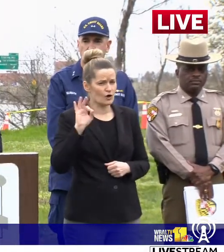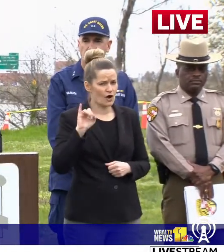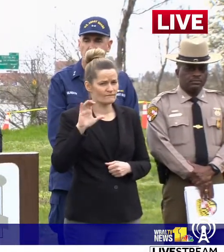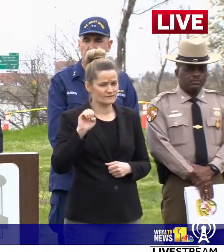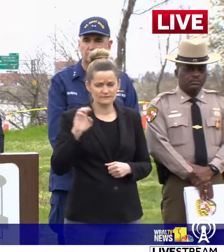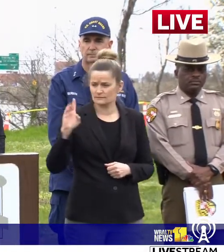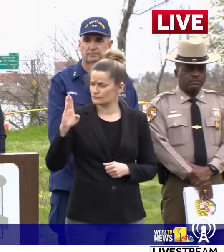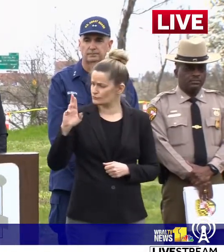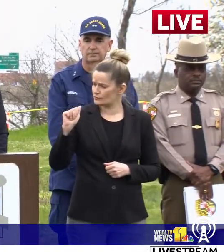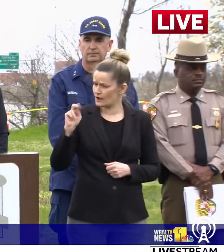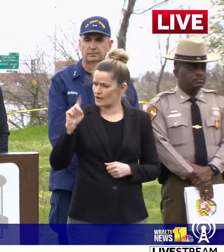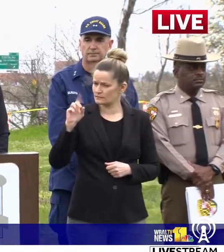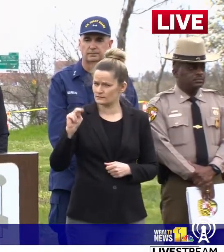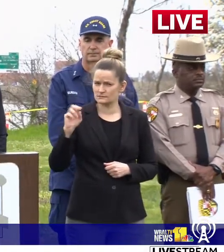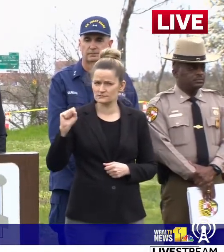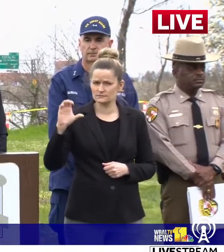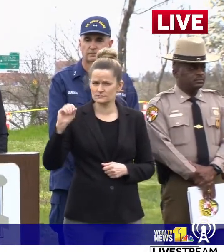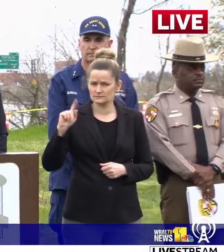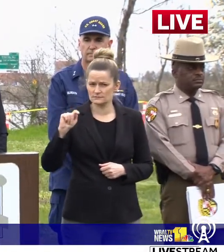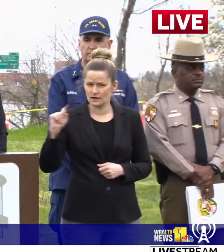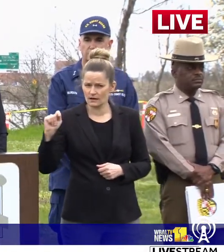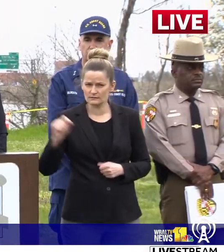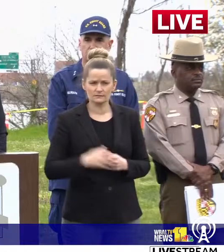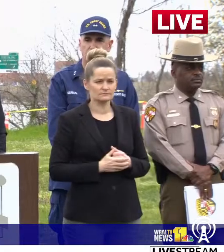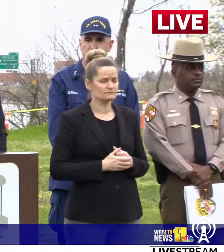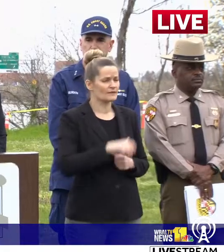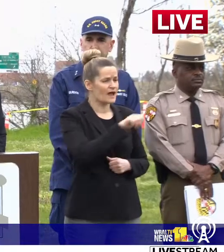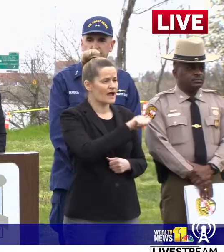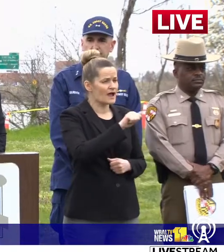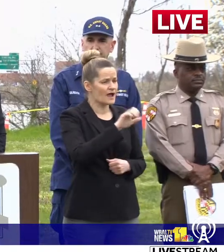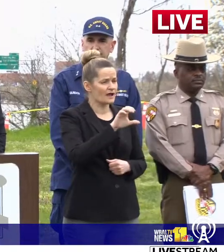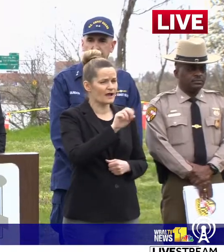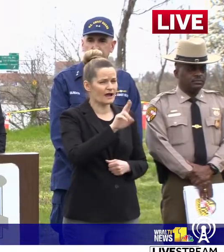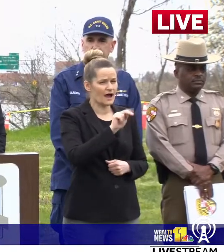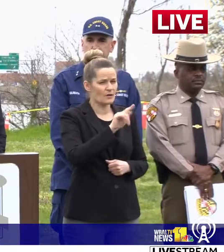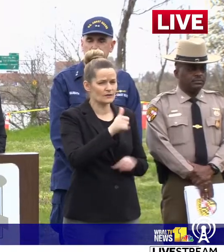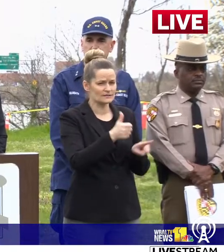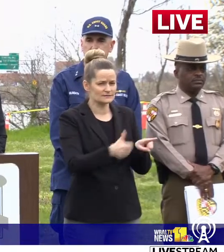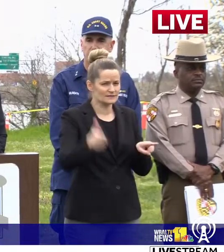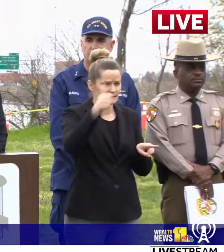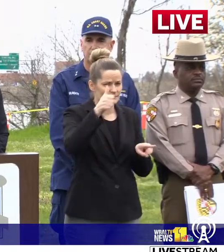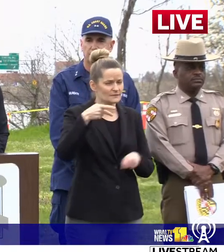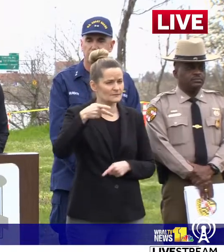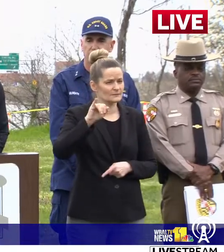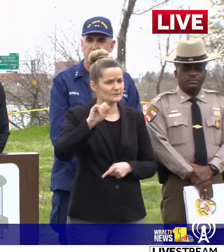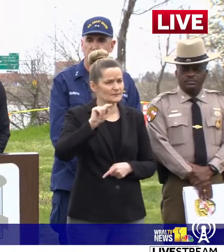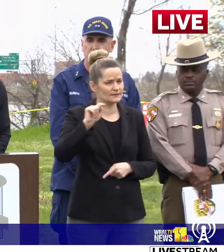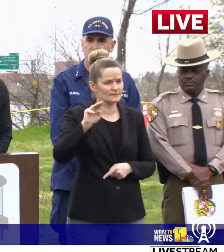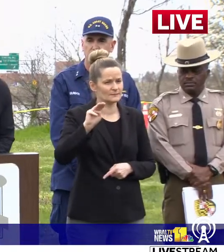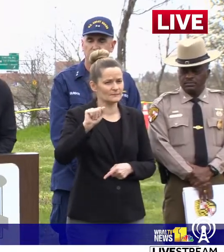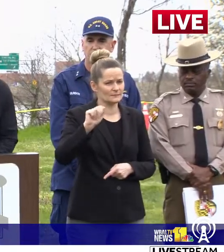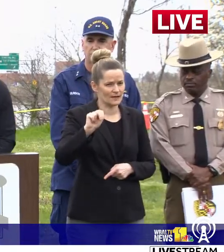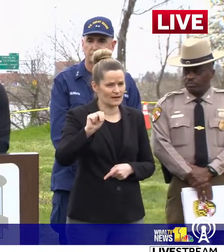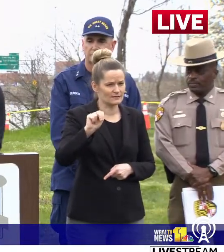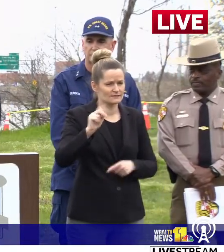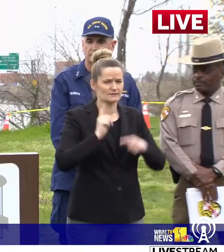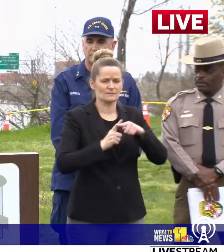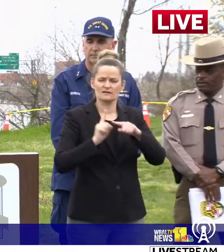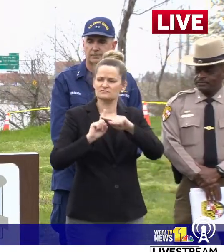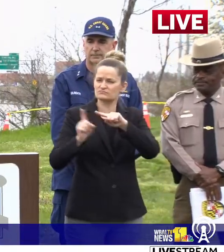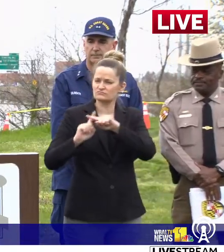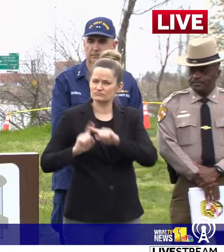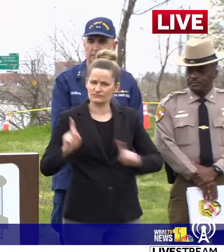County Executive Stuart Pittman, and other leaders. And now, I'm honored to turn it over to Senator Chris Van